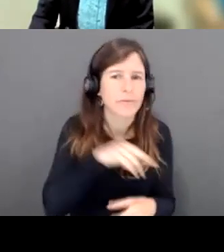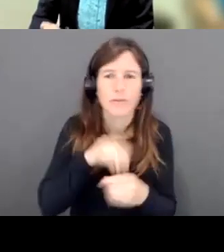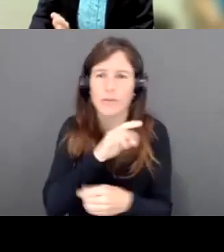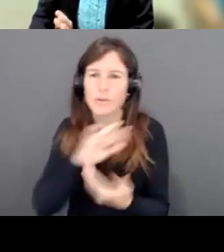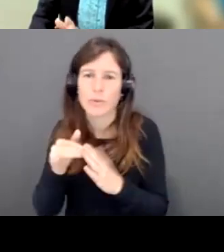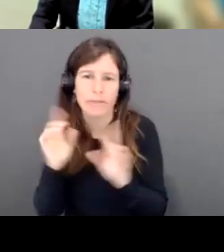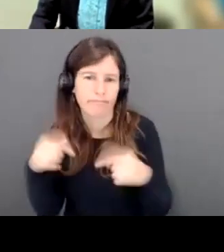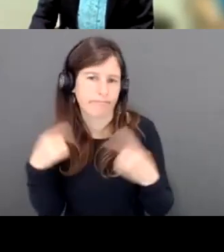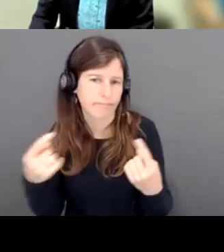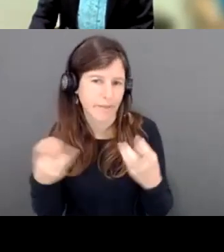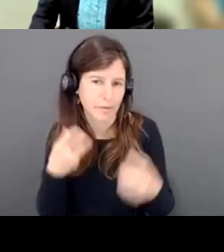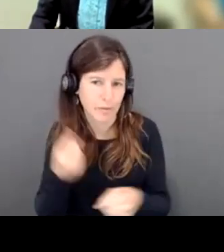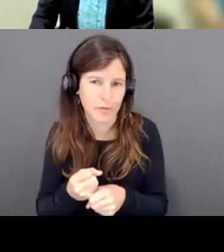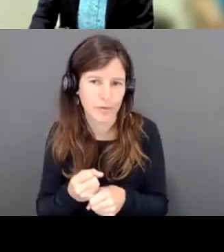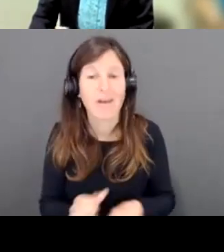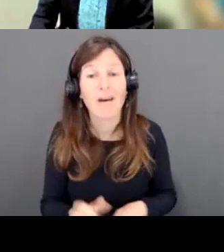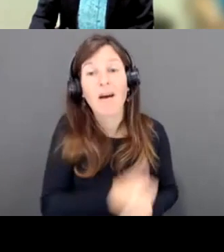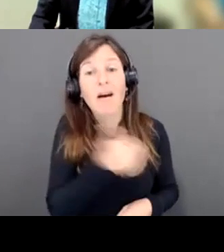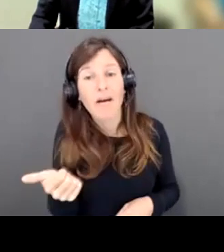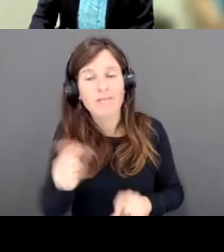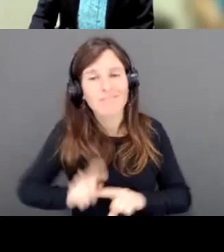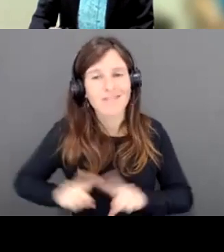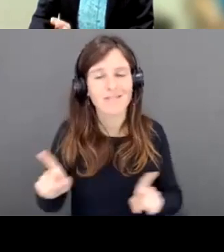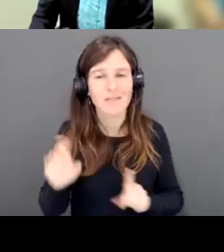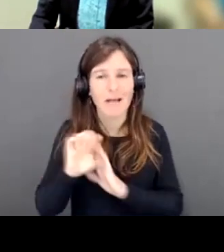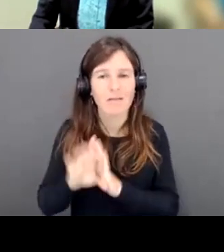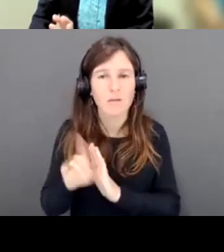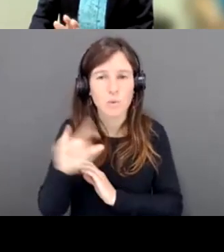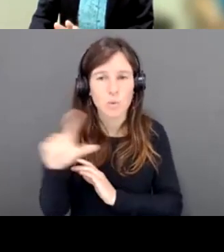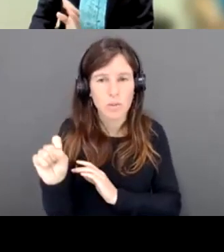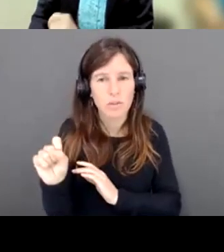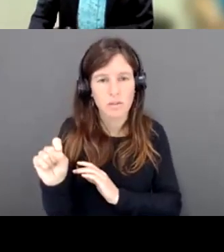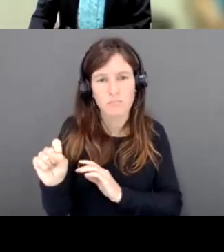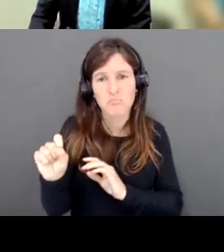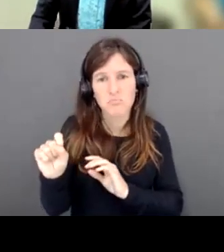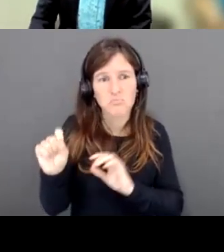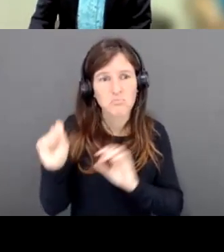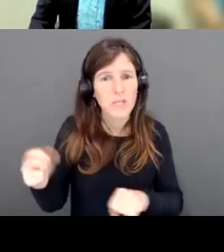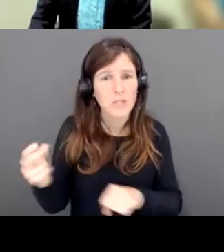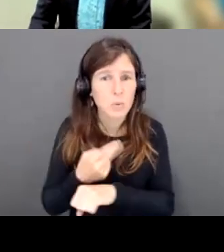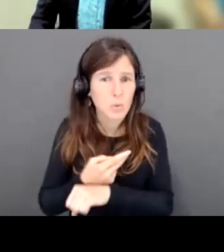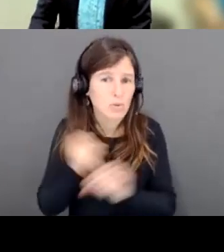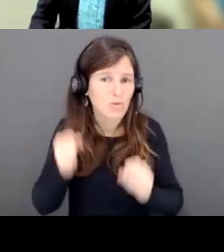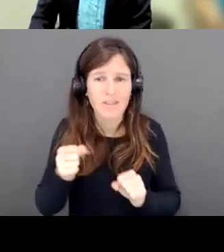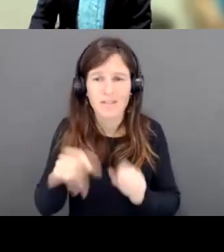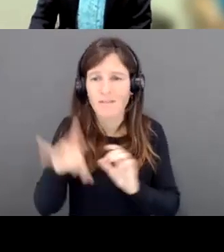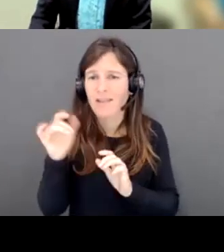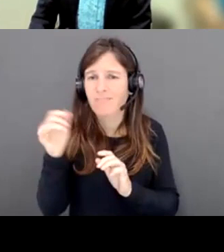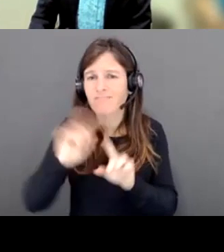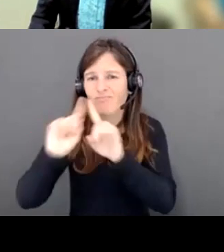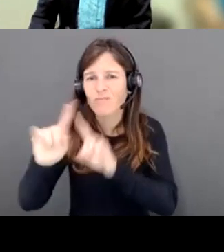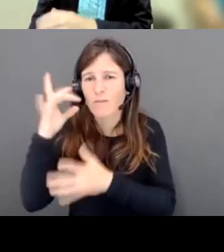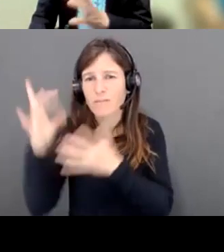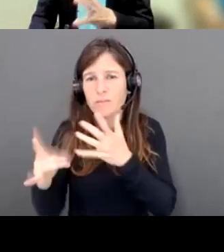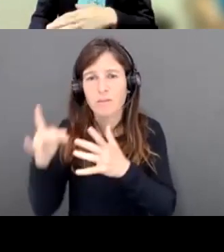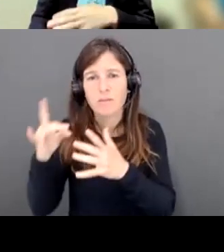decision-making tools which are just as useful, and they can also be found free of charge on the internet.